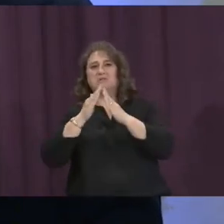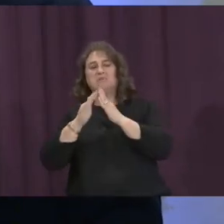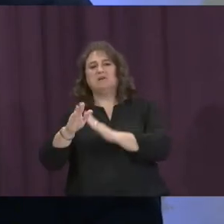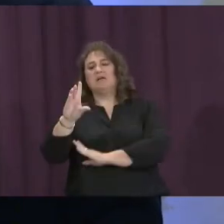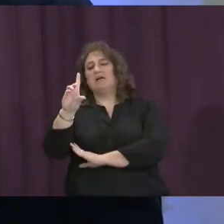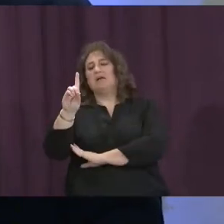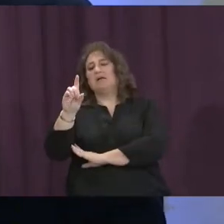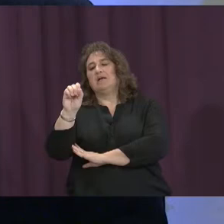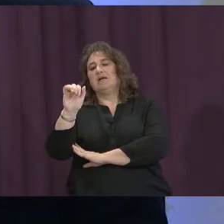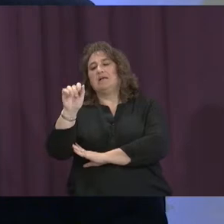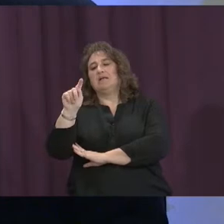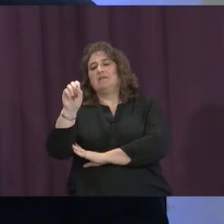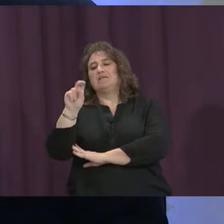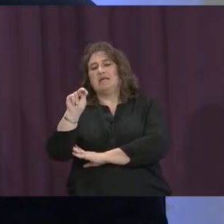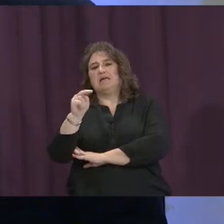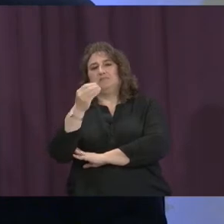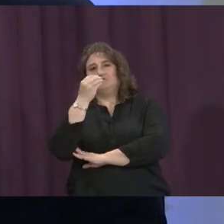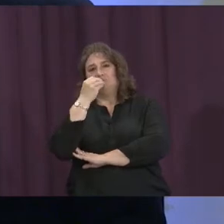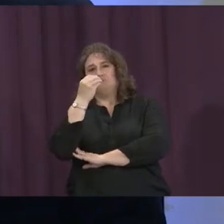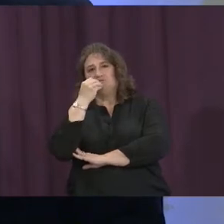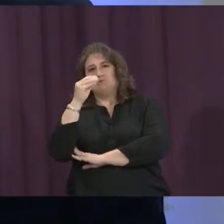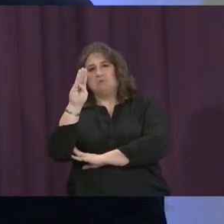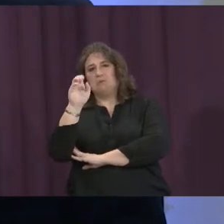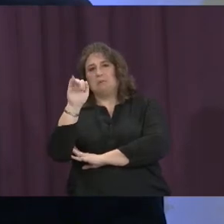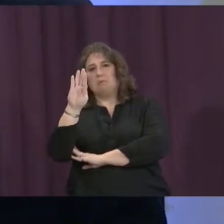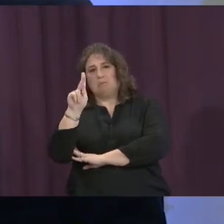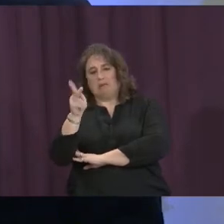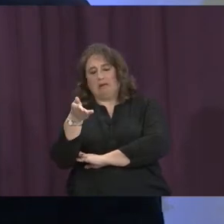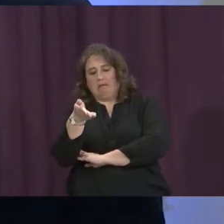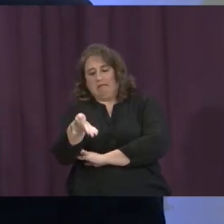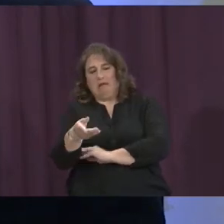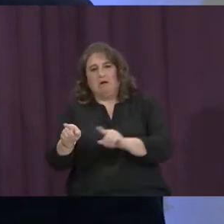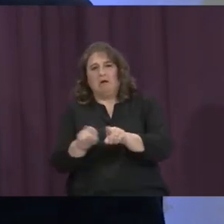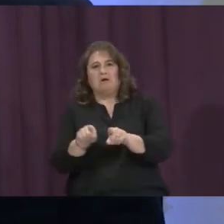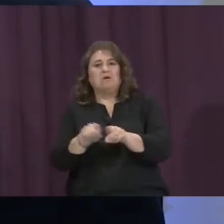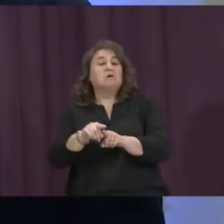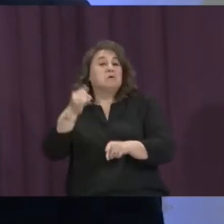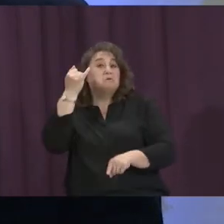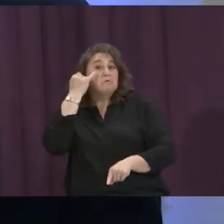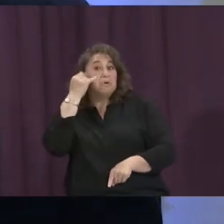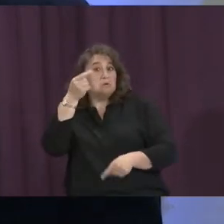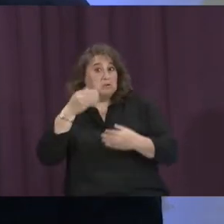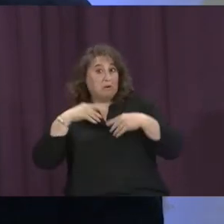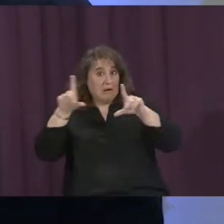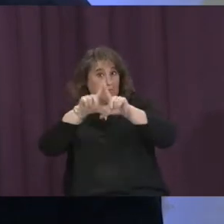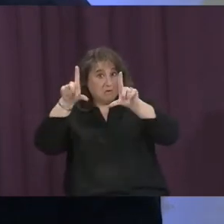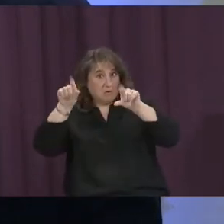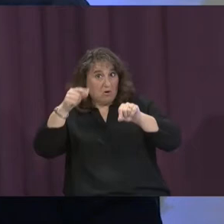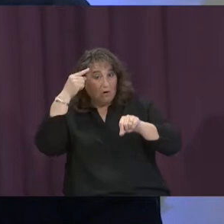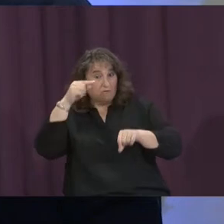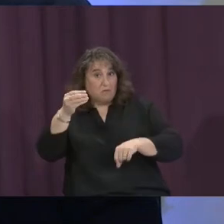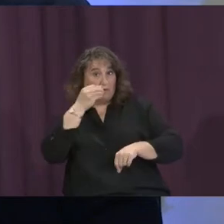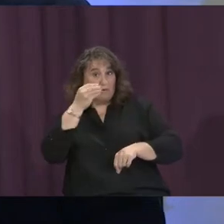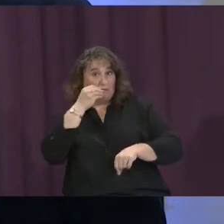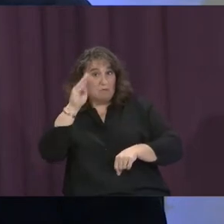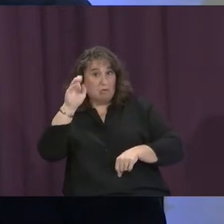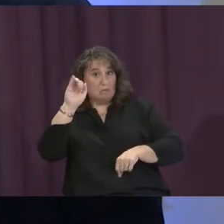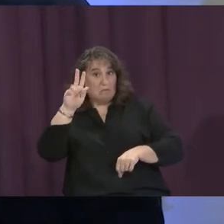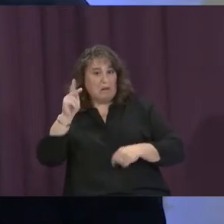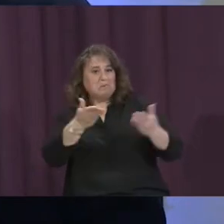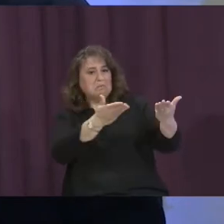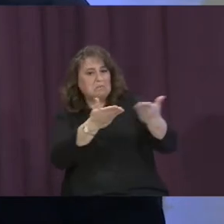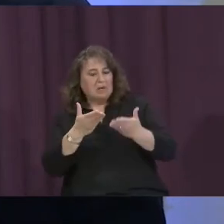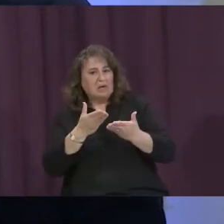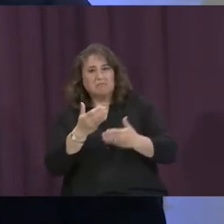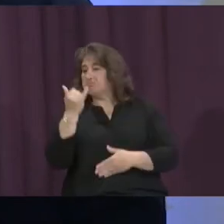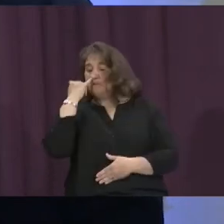that will be handing out food to our community members. If you have a Food Bank card, please bring that. And if you don't, please bring a